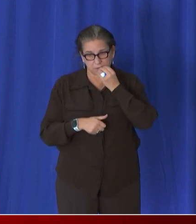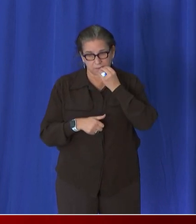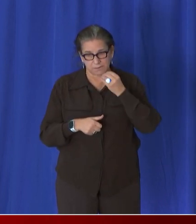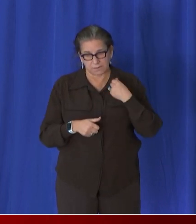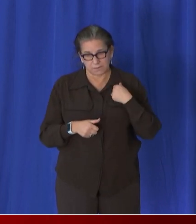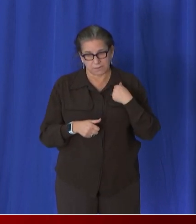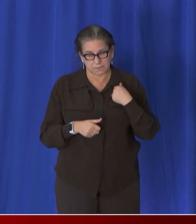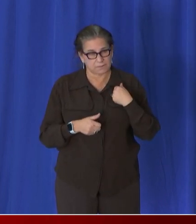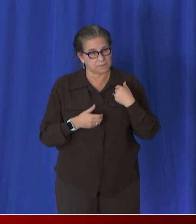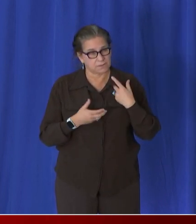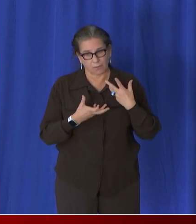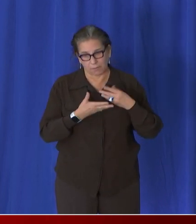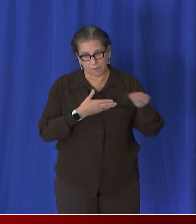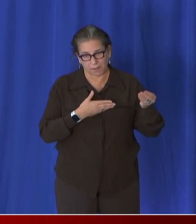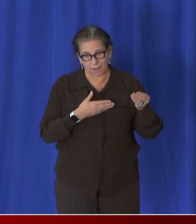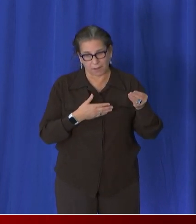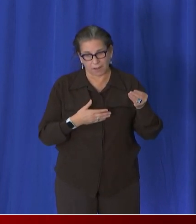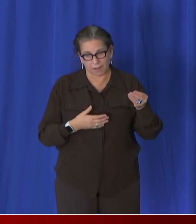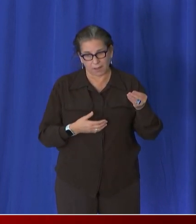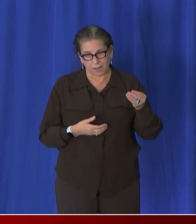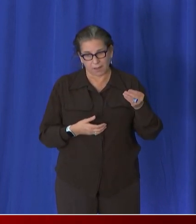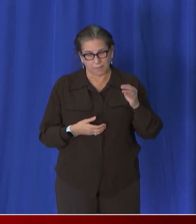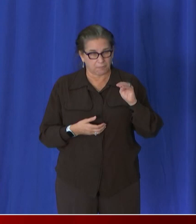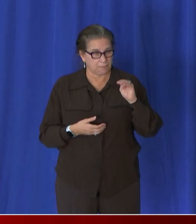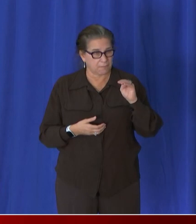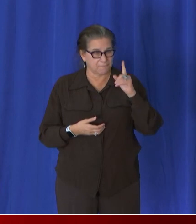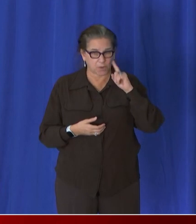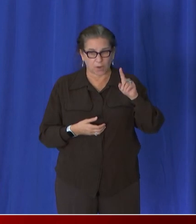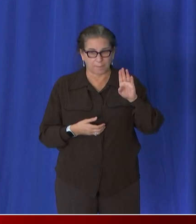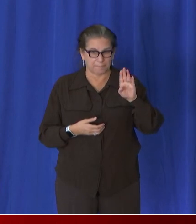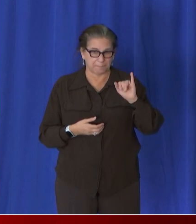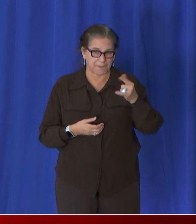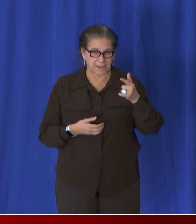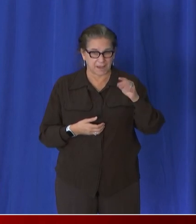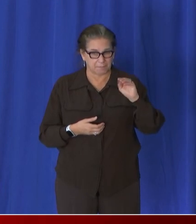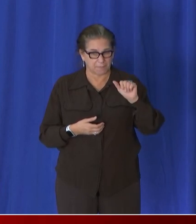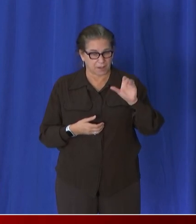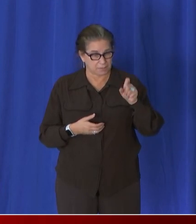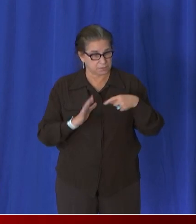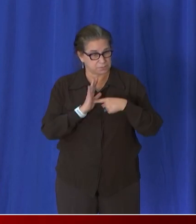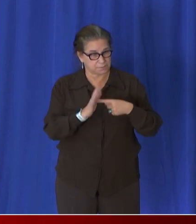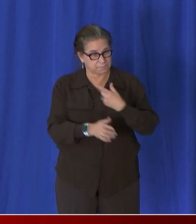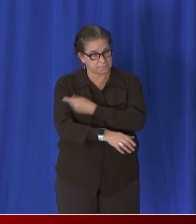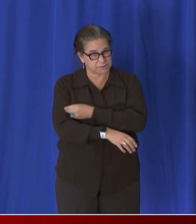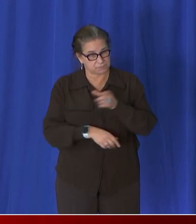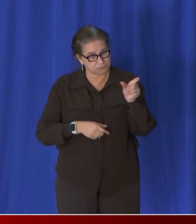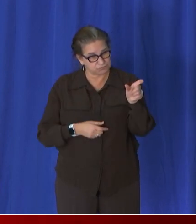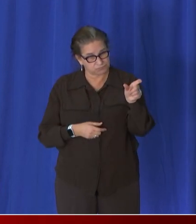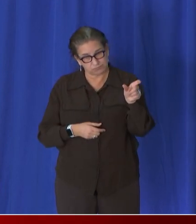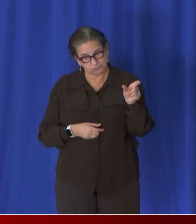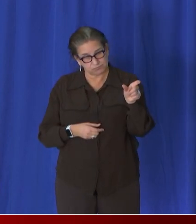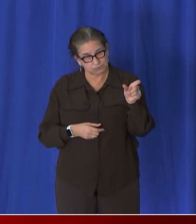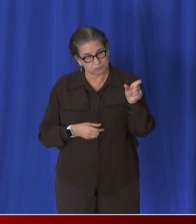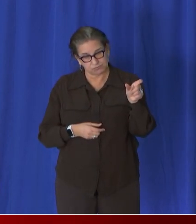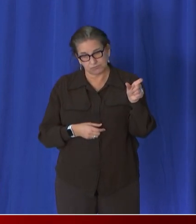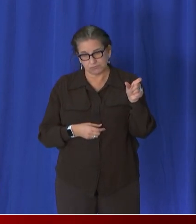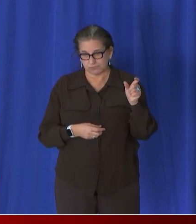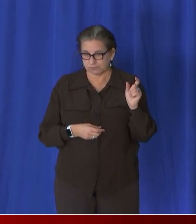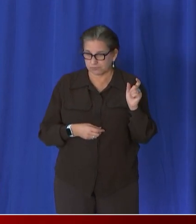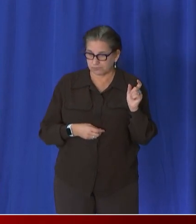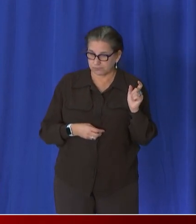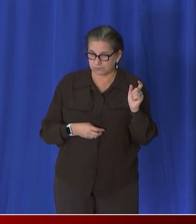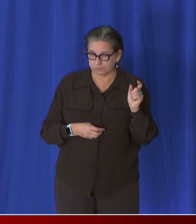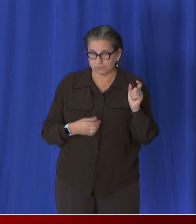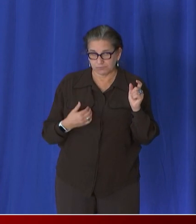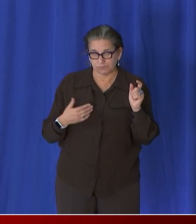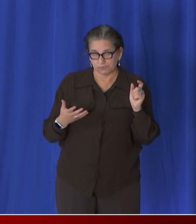purchase my Big Mac? I don't know. We will have some exceptions for, I don't know the